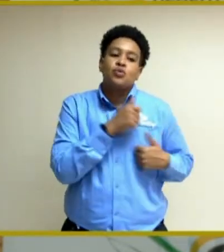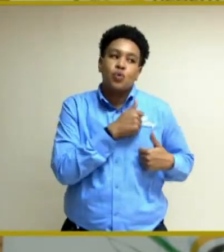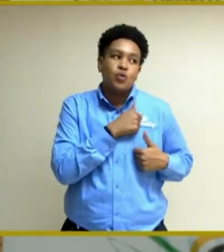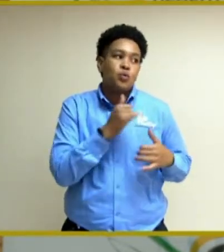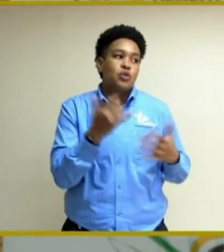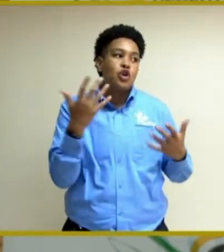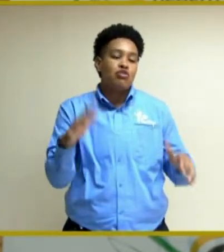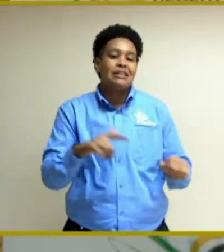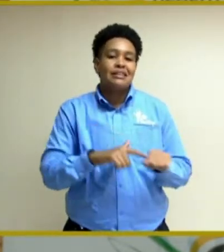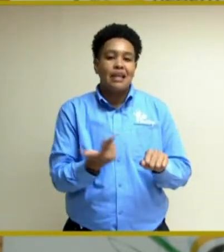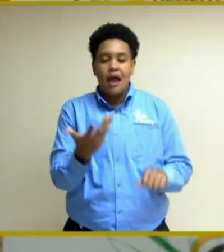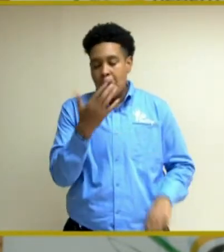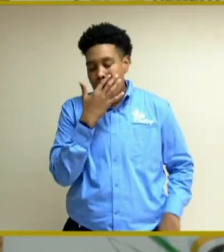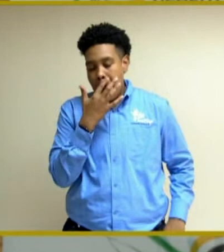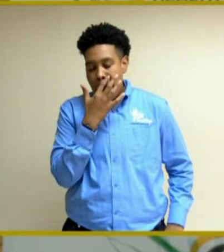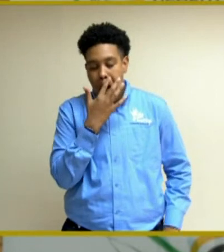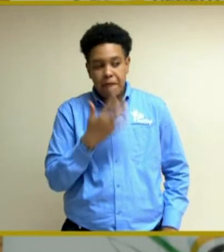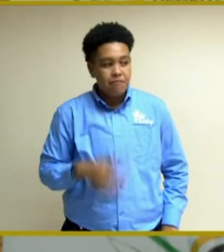already started.